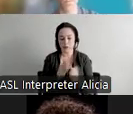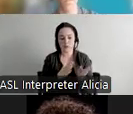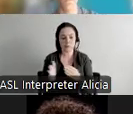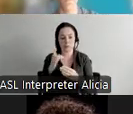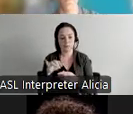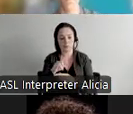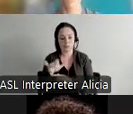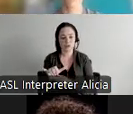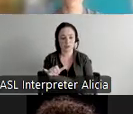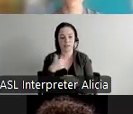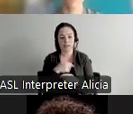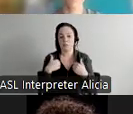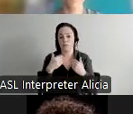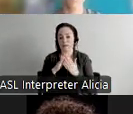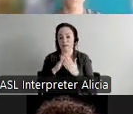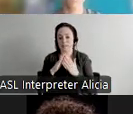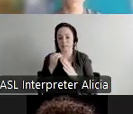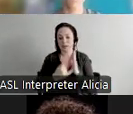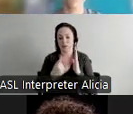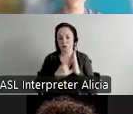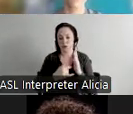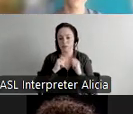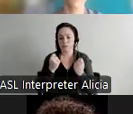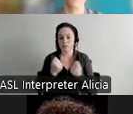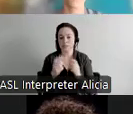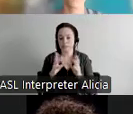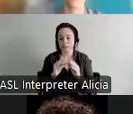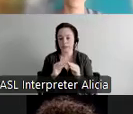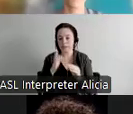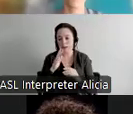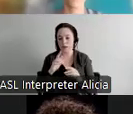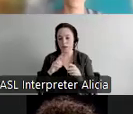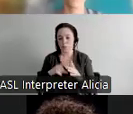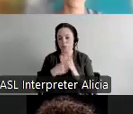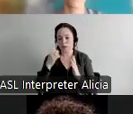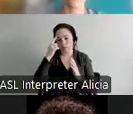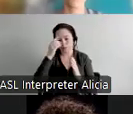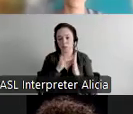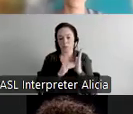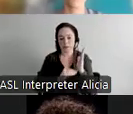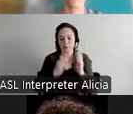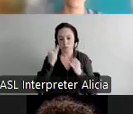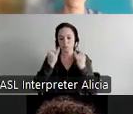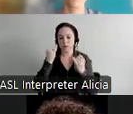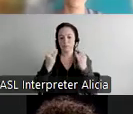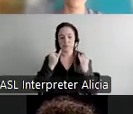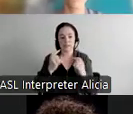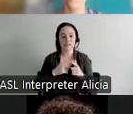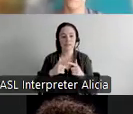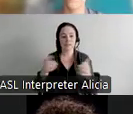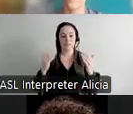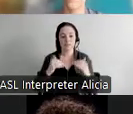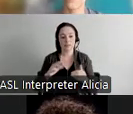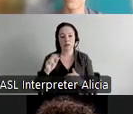have a city arts team meeting where we start brainstorming project ideas. And then in August, we have the